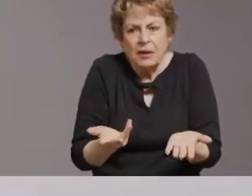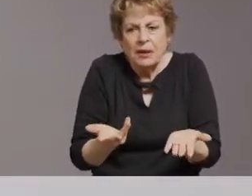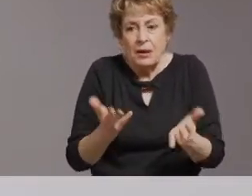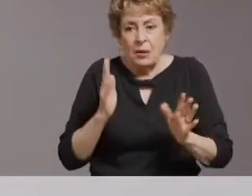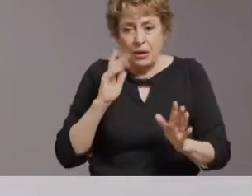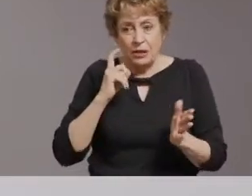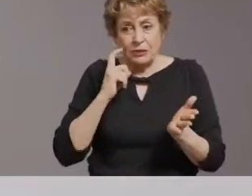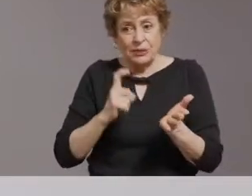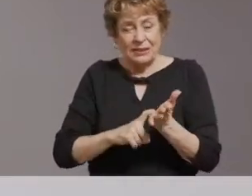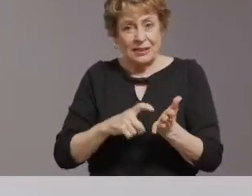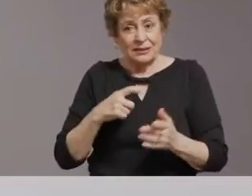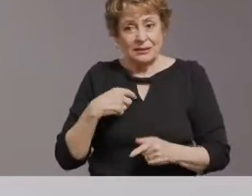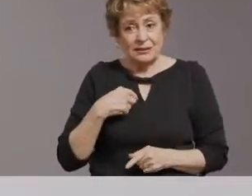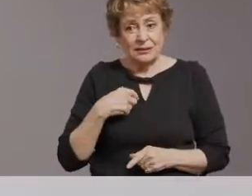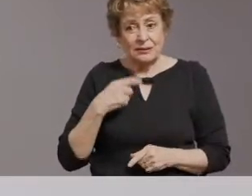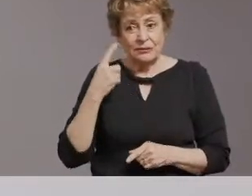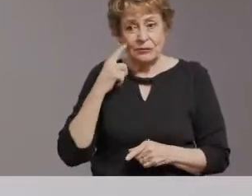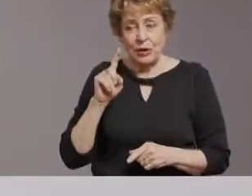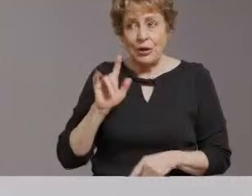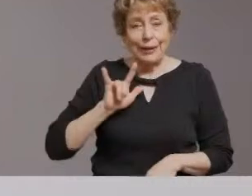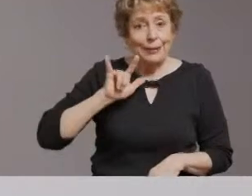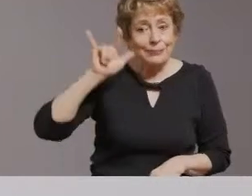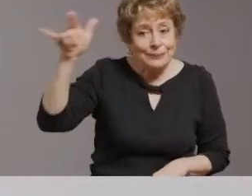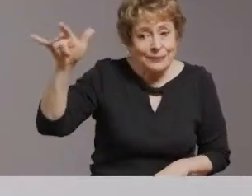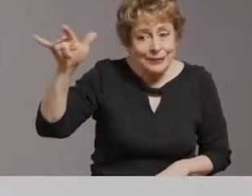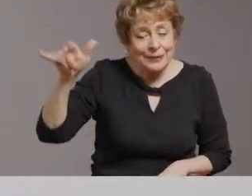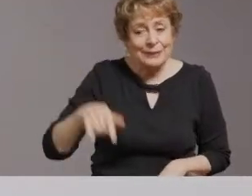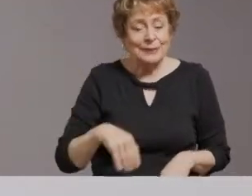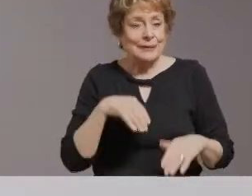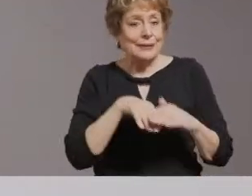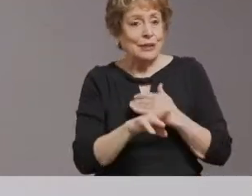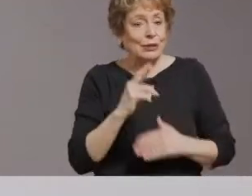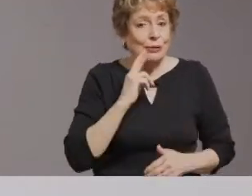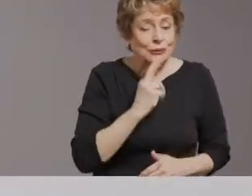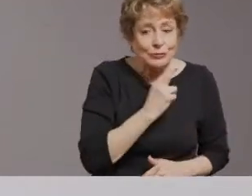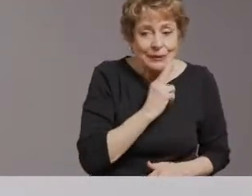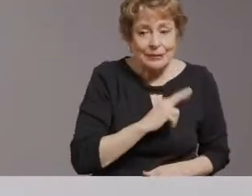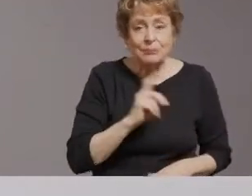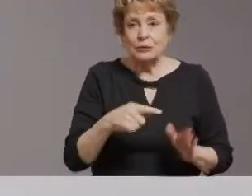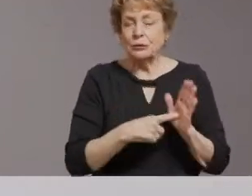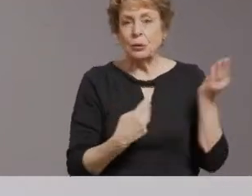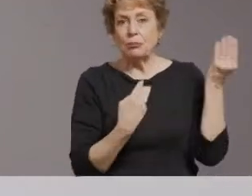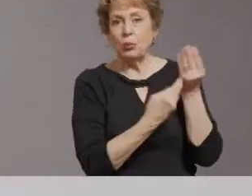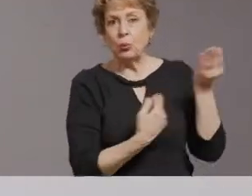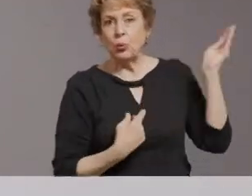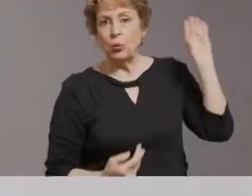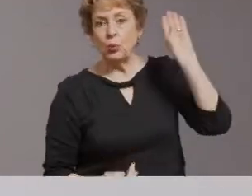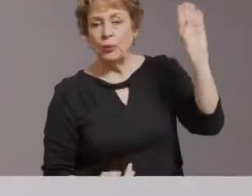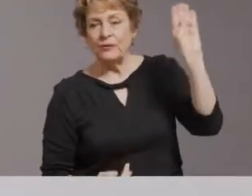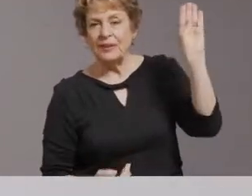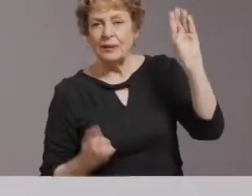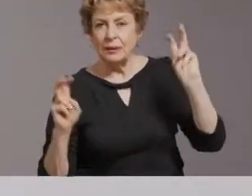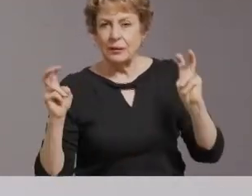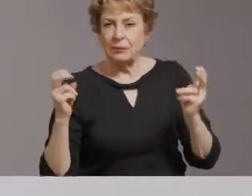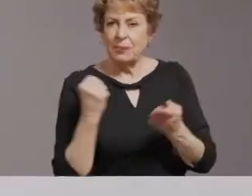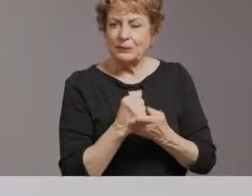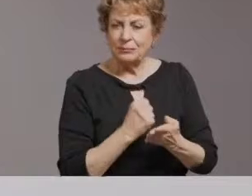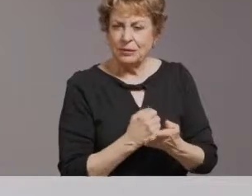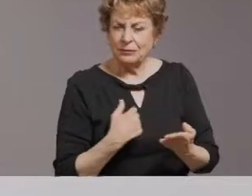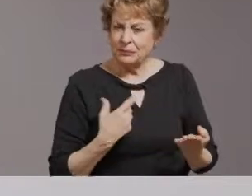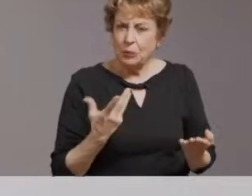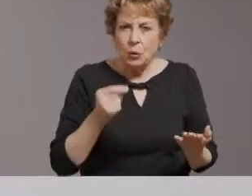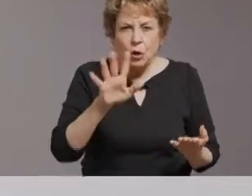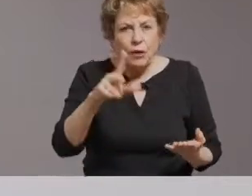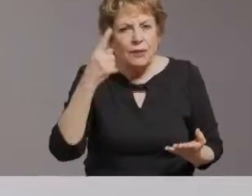for an airline, whether it's a restaurant, or whatever. What's your thought on COVID passports as far as useful, or is